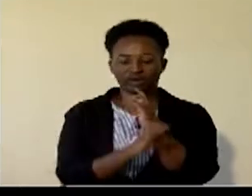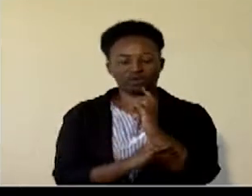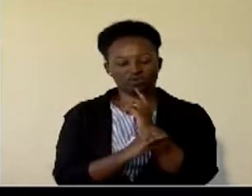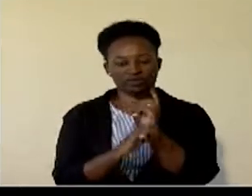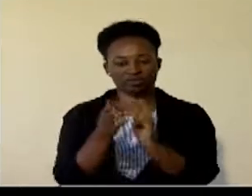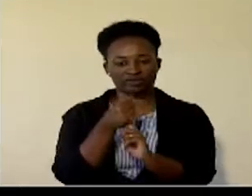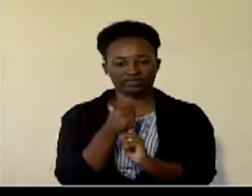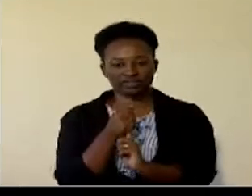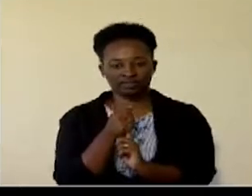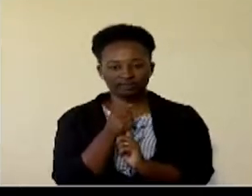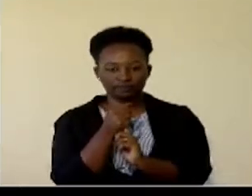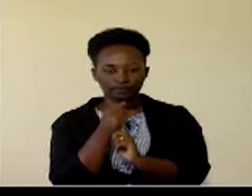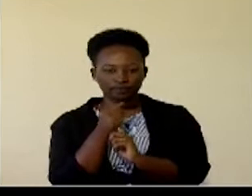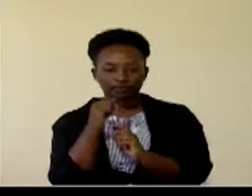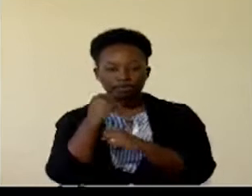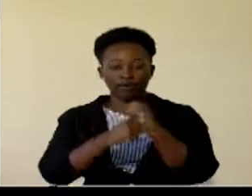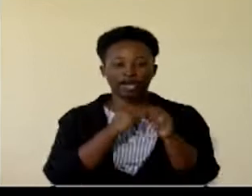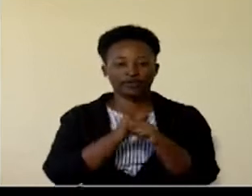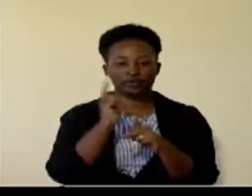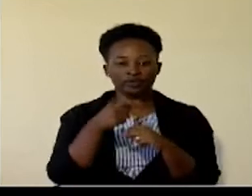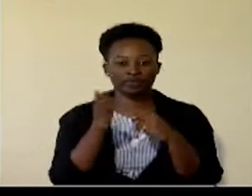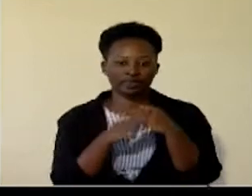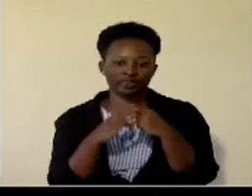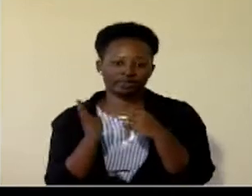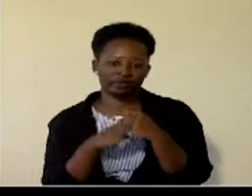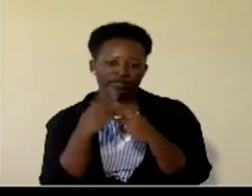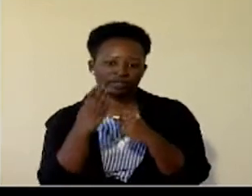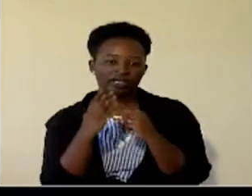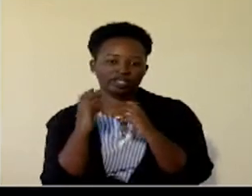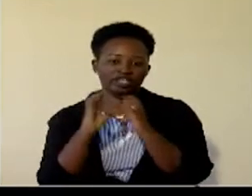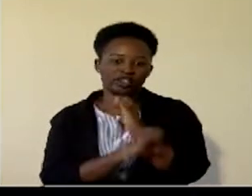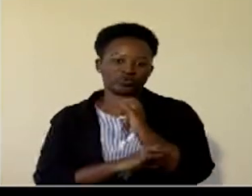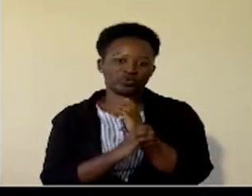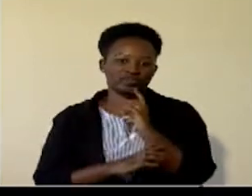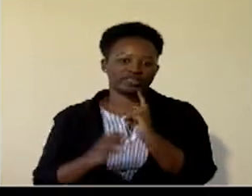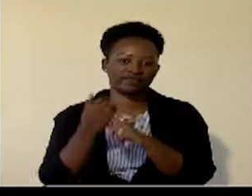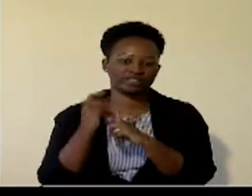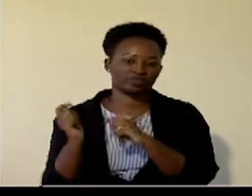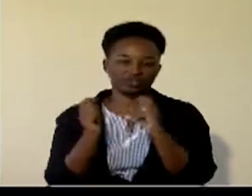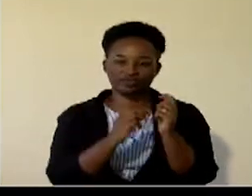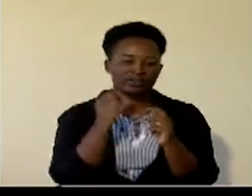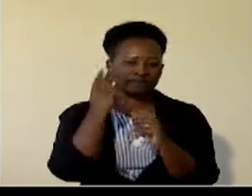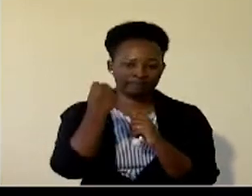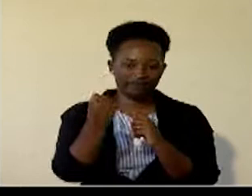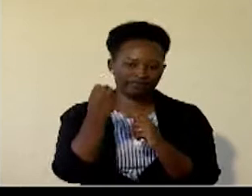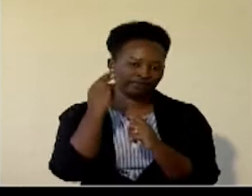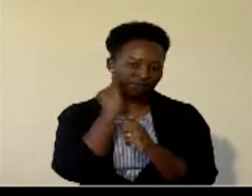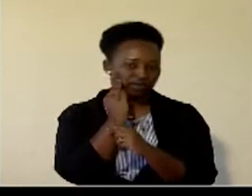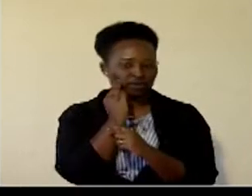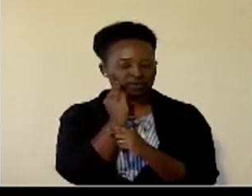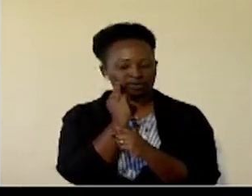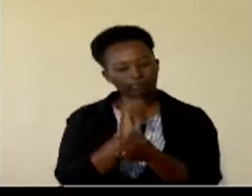receivables. Now, in 1994, the country received a transfer of 5 million.